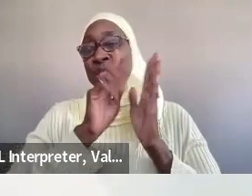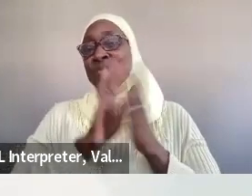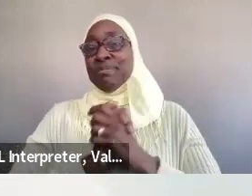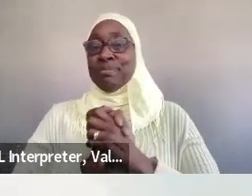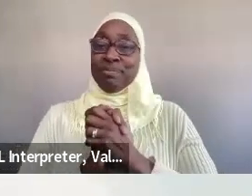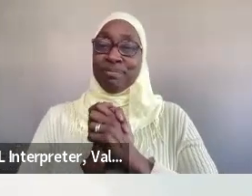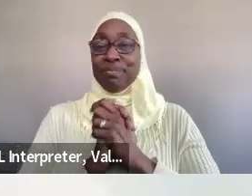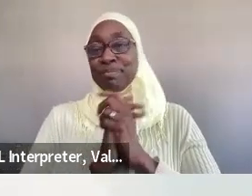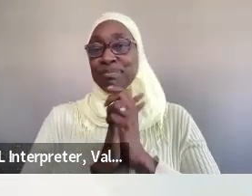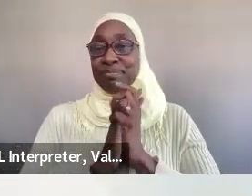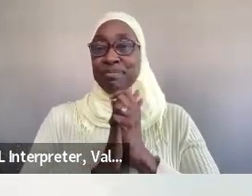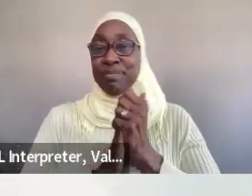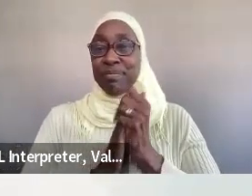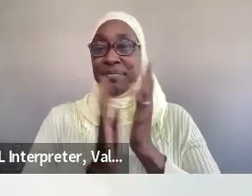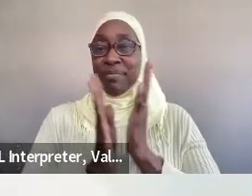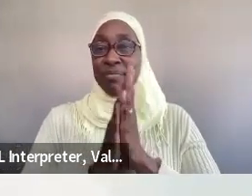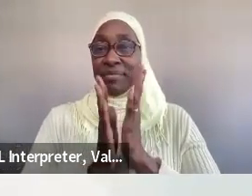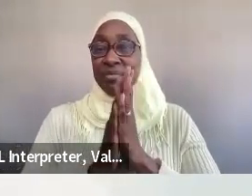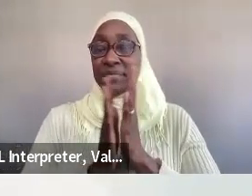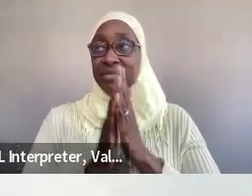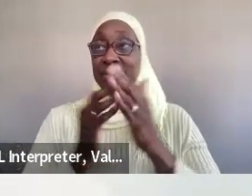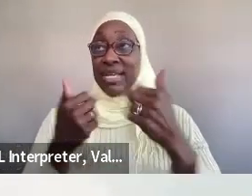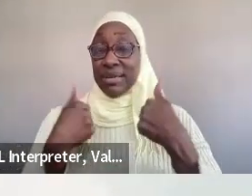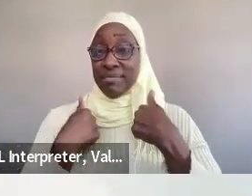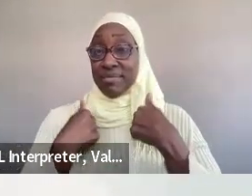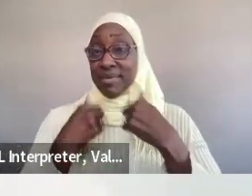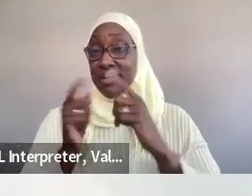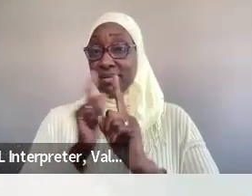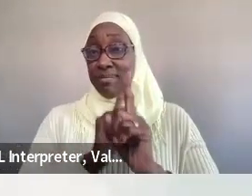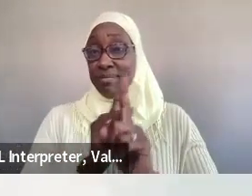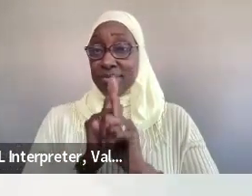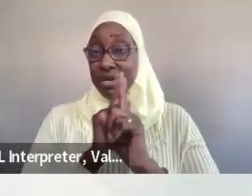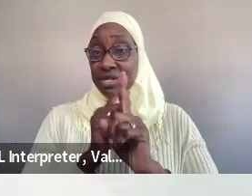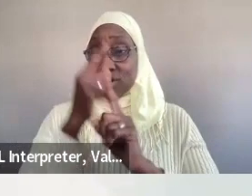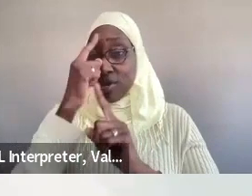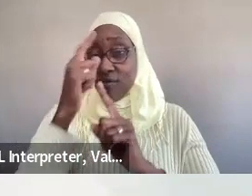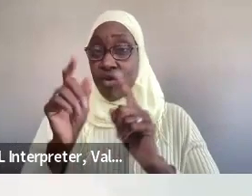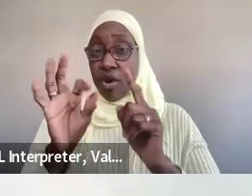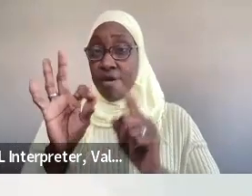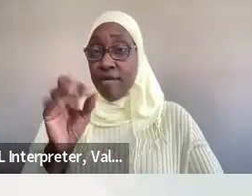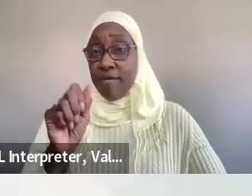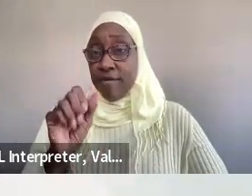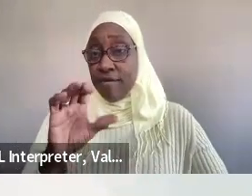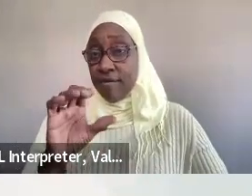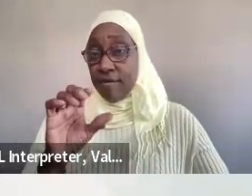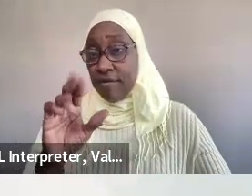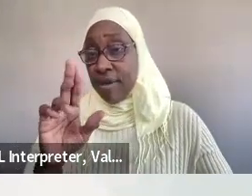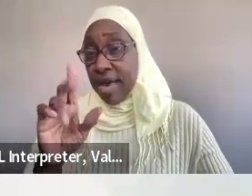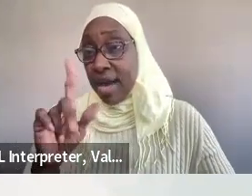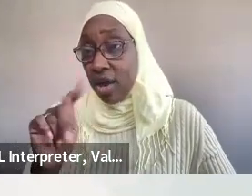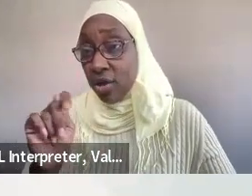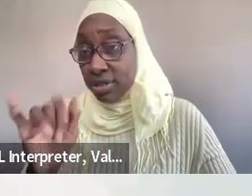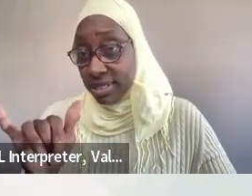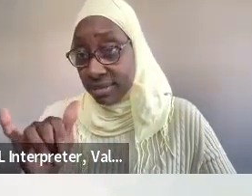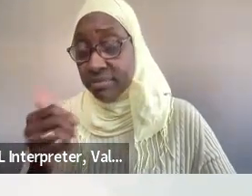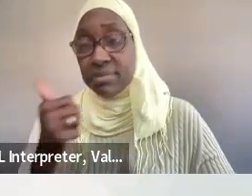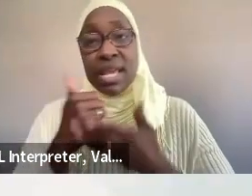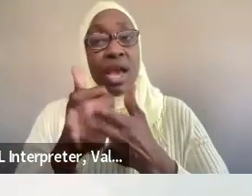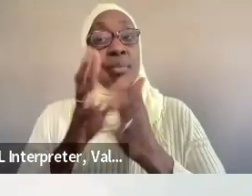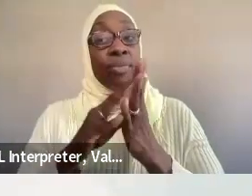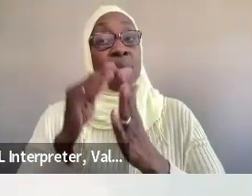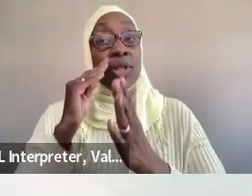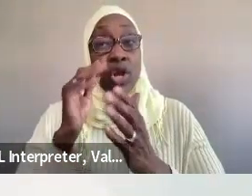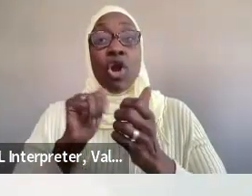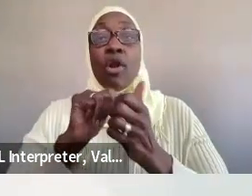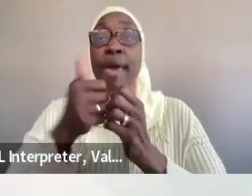so in being a mentor for a faculty, kind of help them learn how to be a faculty person. And it was